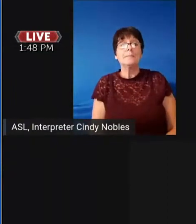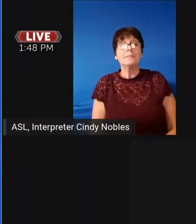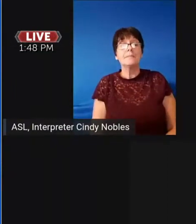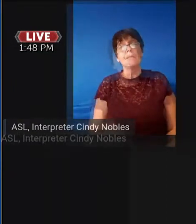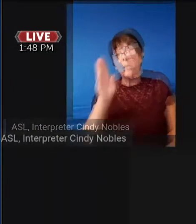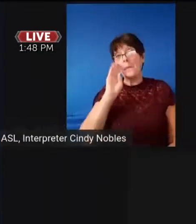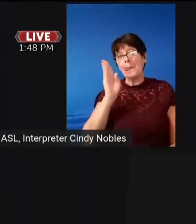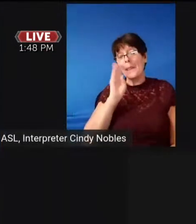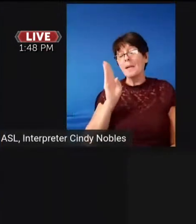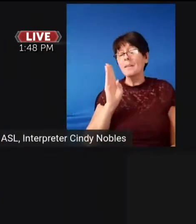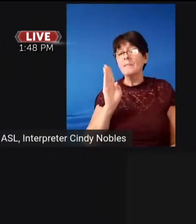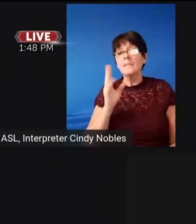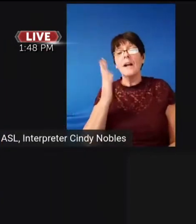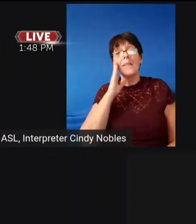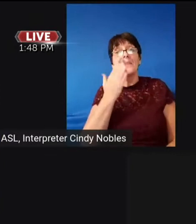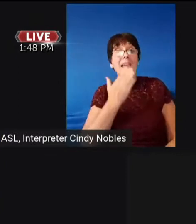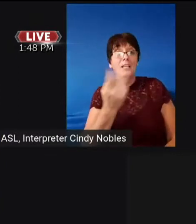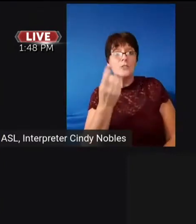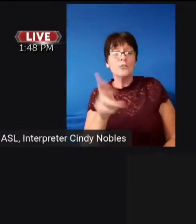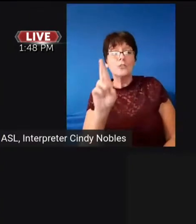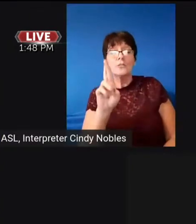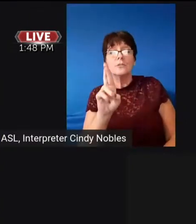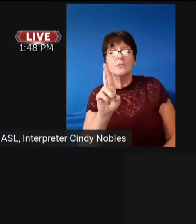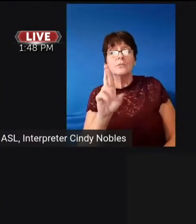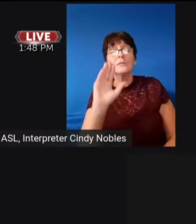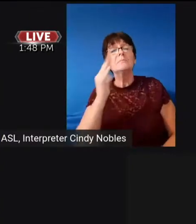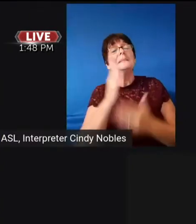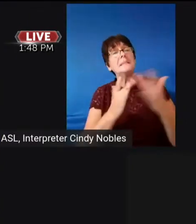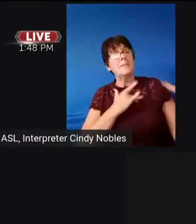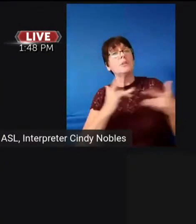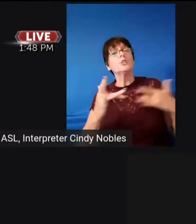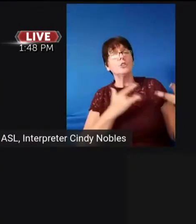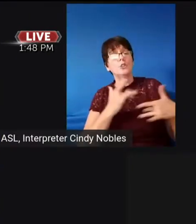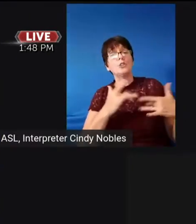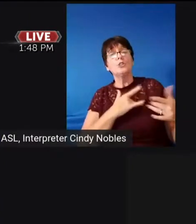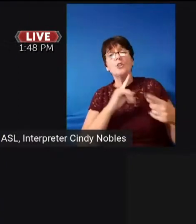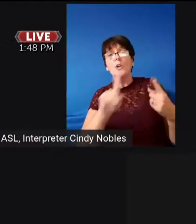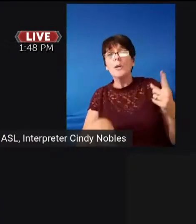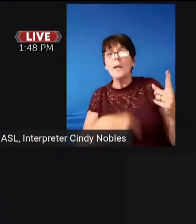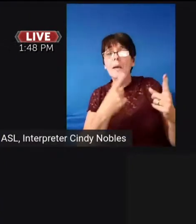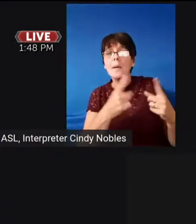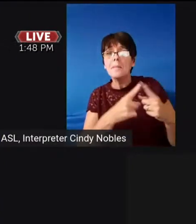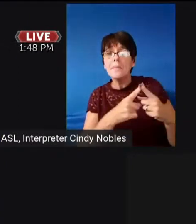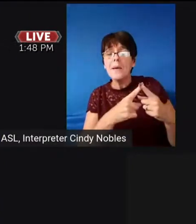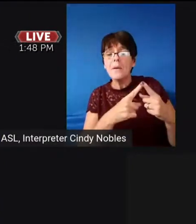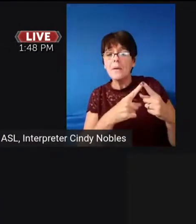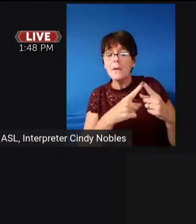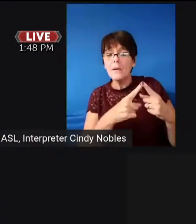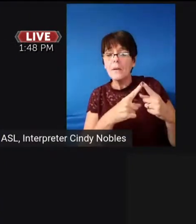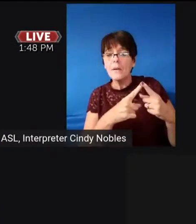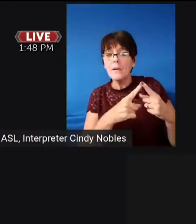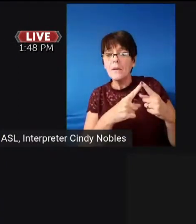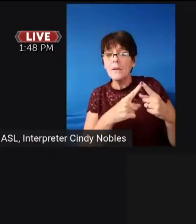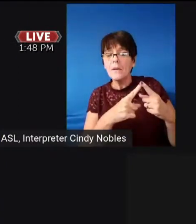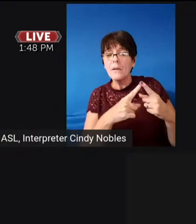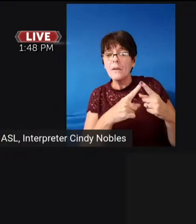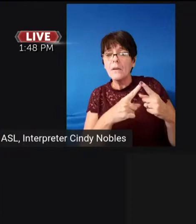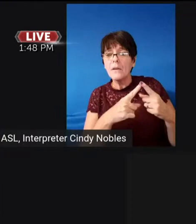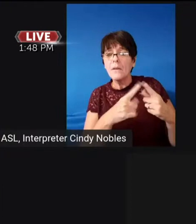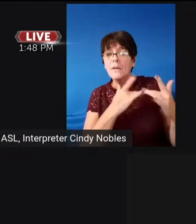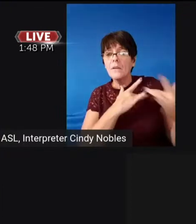Yes, thank you, Doctor. There's been some concern about the politicalization of the federal reviews of